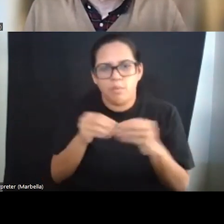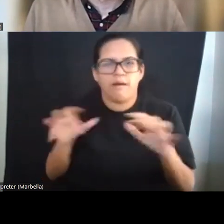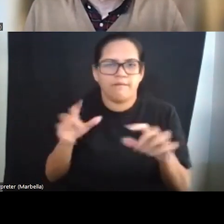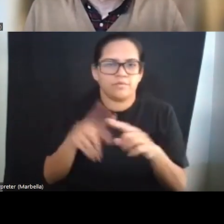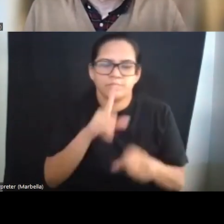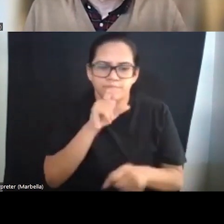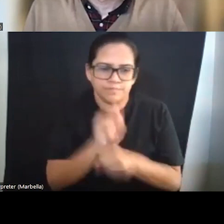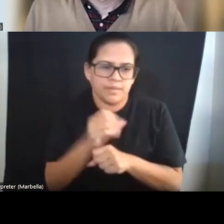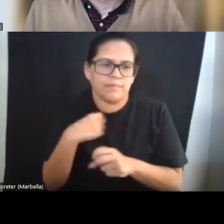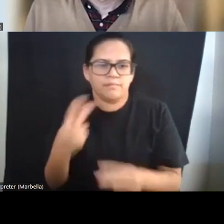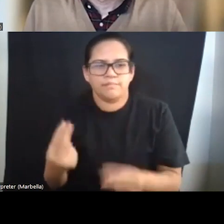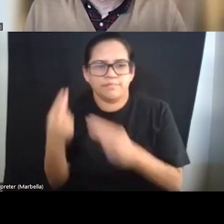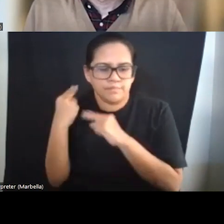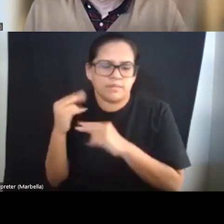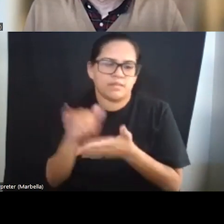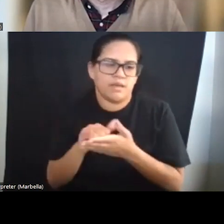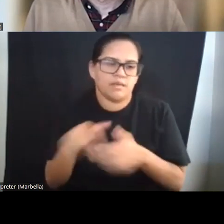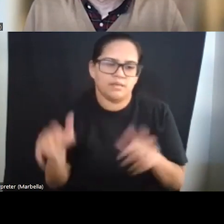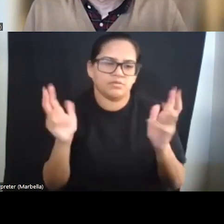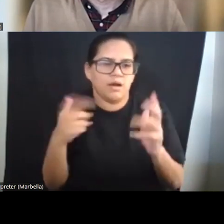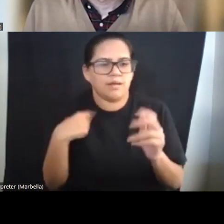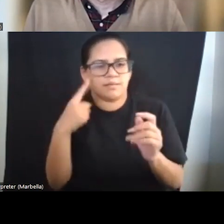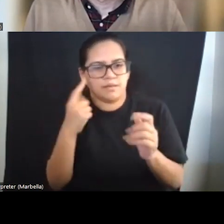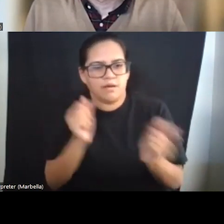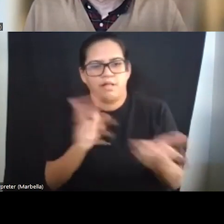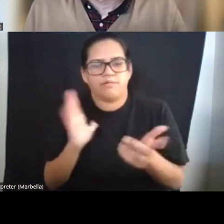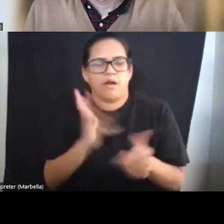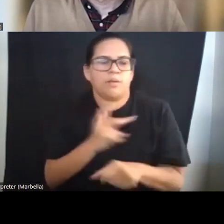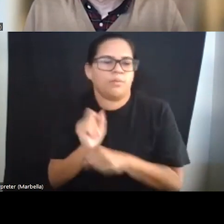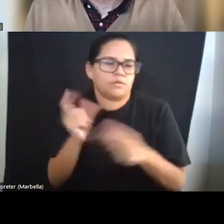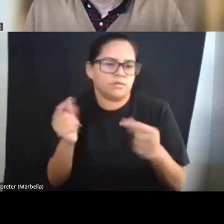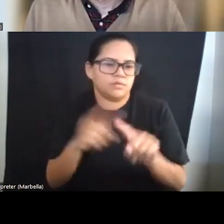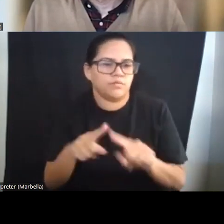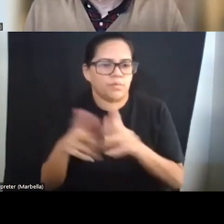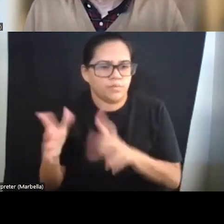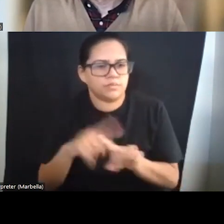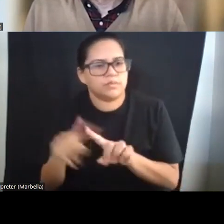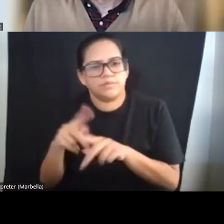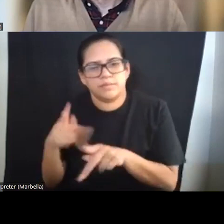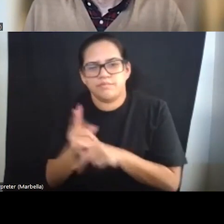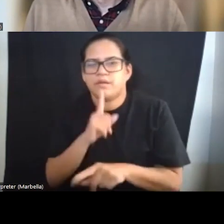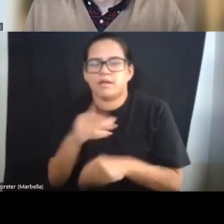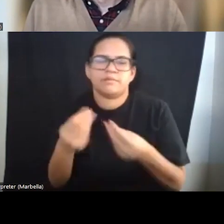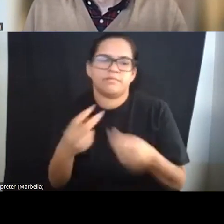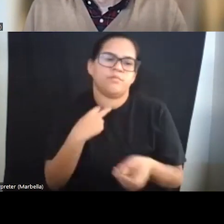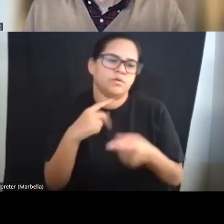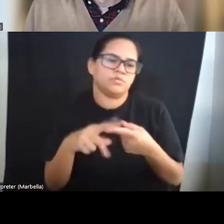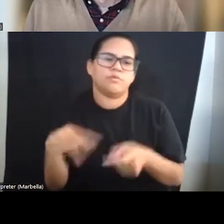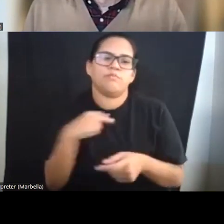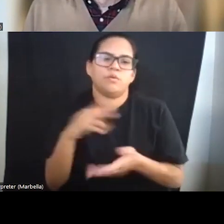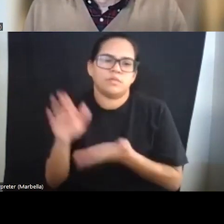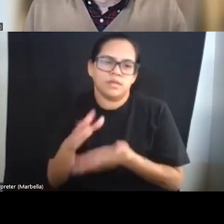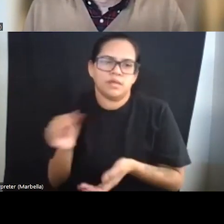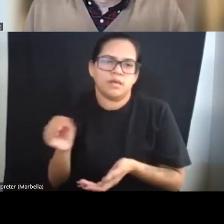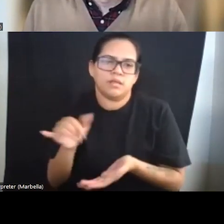one reflection on like listening to this talk is that I think that what all of our work does in different ways and different temporalities is give a voice to the voiceless. And that's the sort